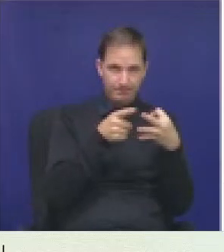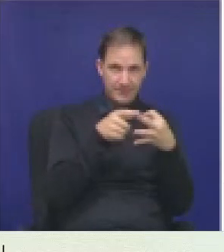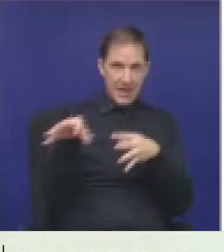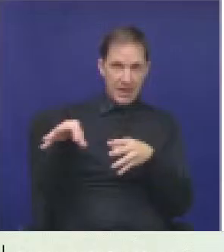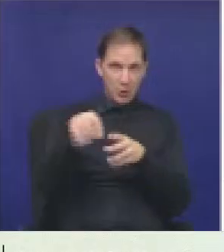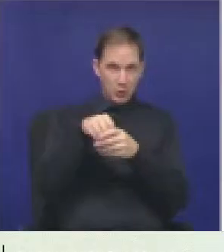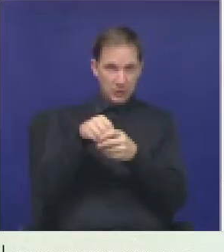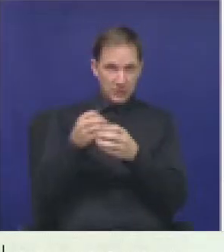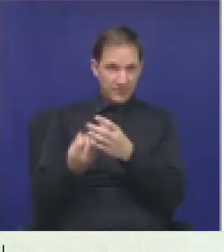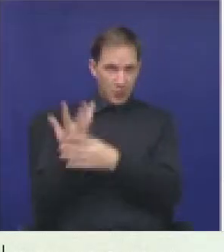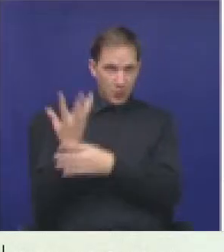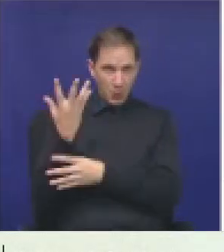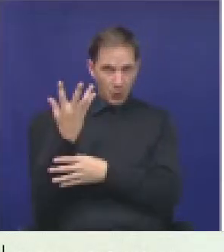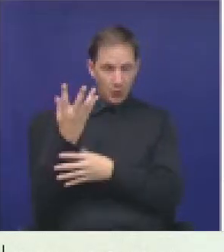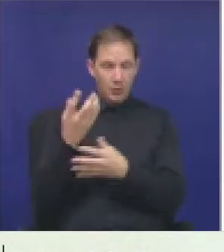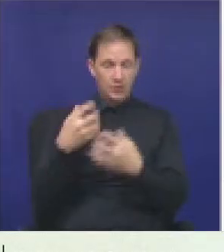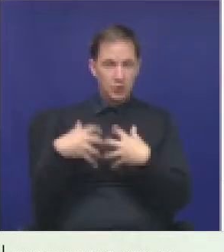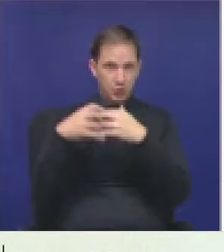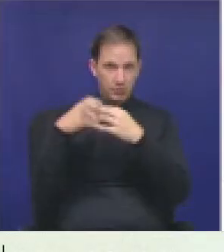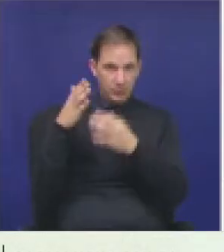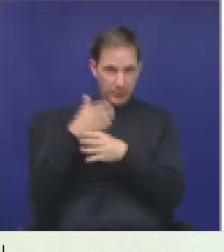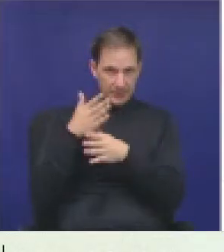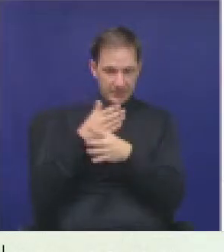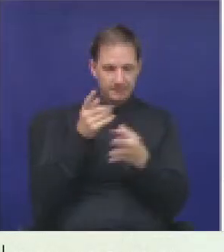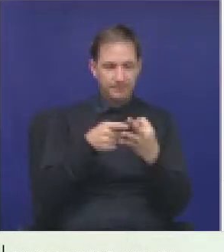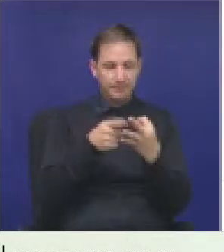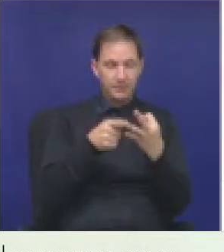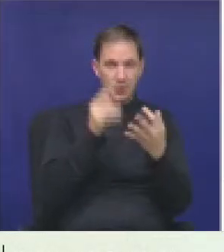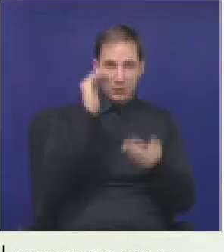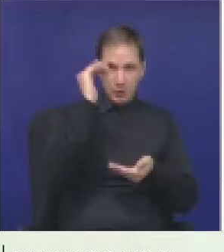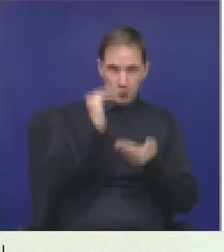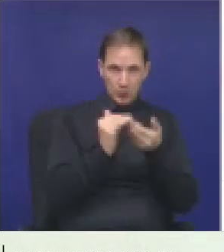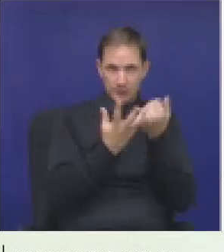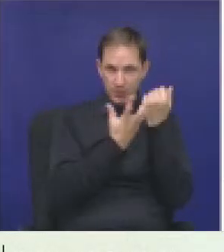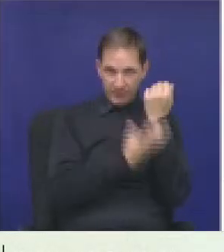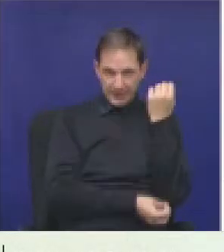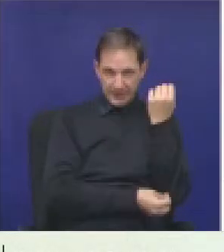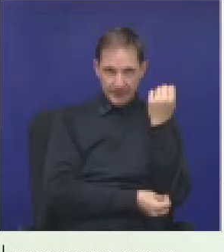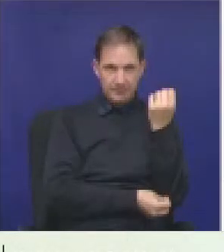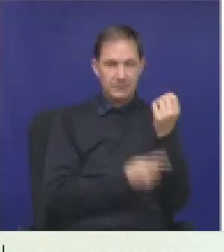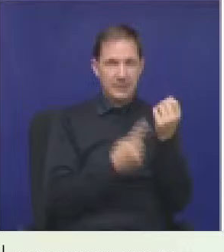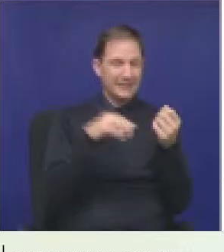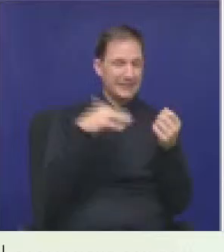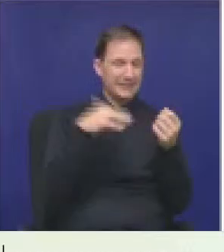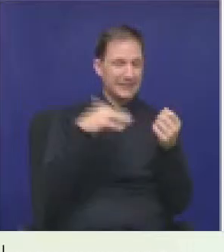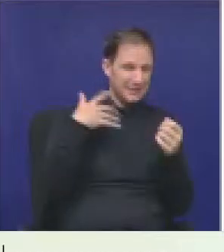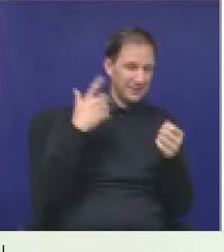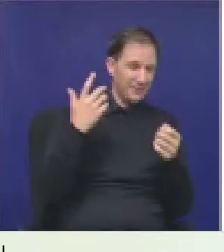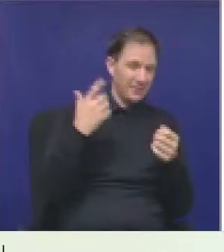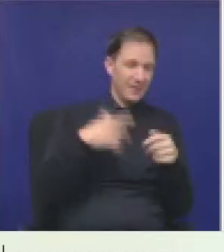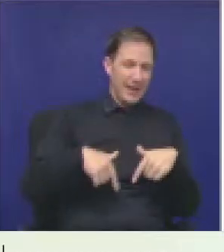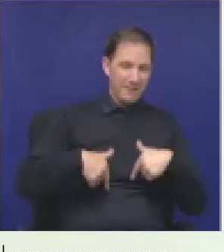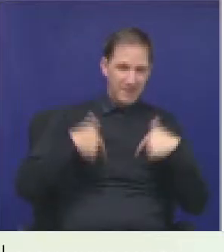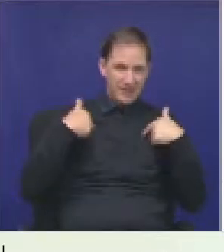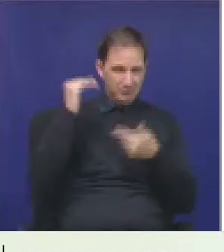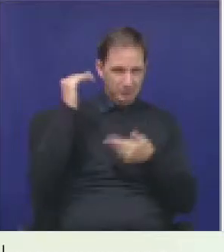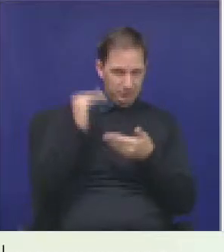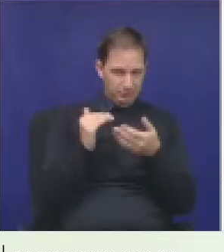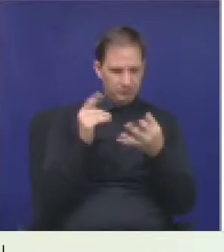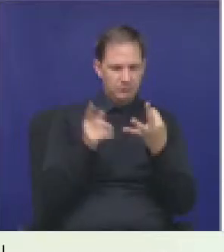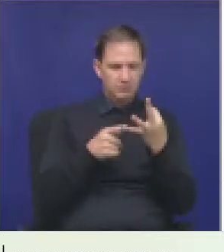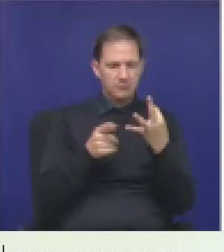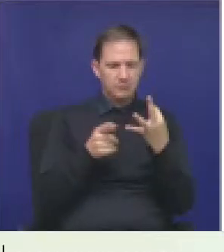growth and job creation. Secondly, to reduce poverty and tackle the high cost of living. And thirdly, to